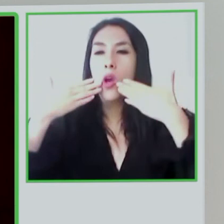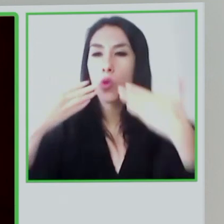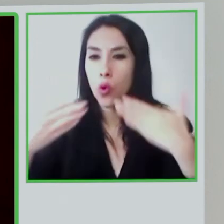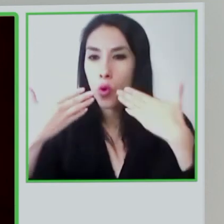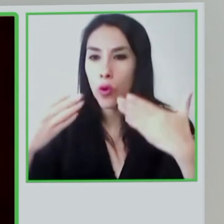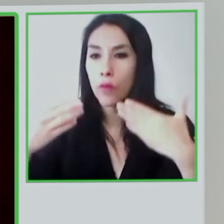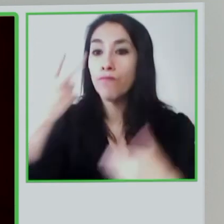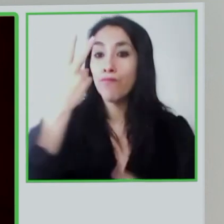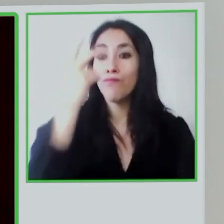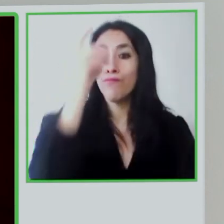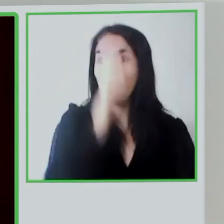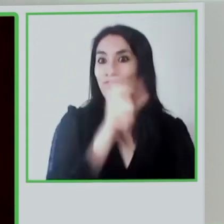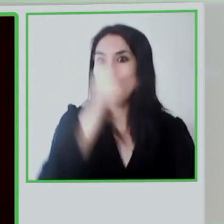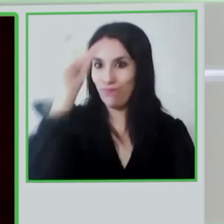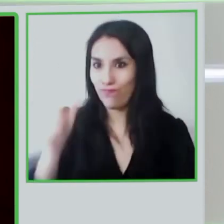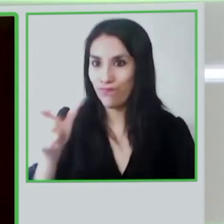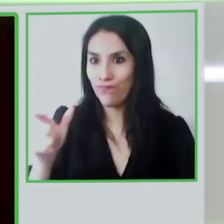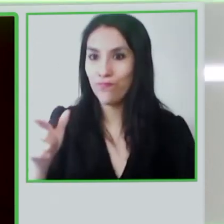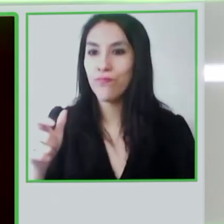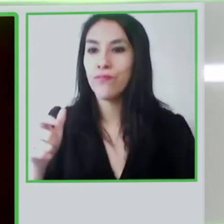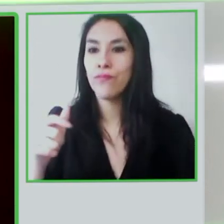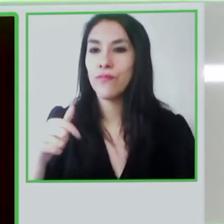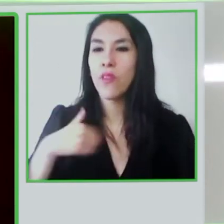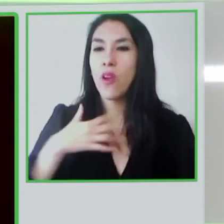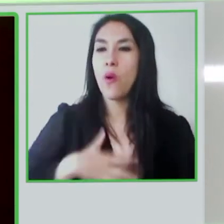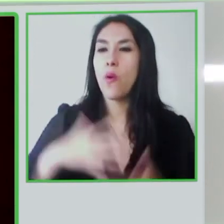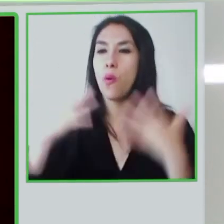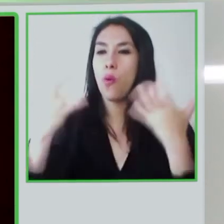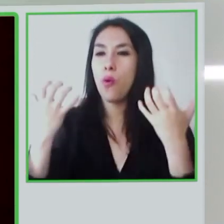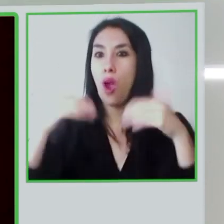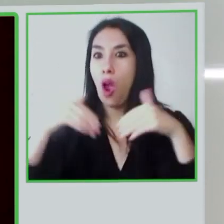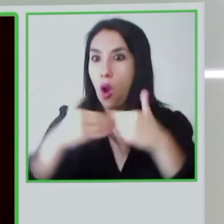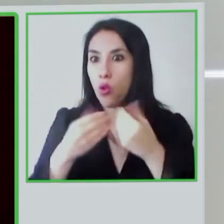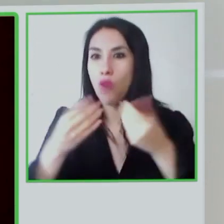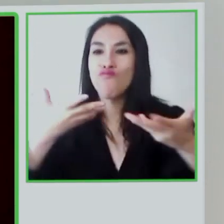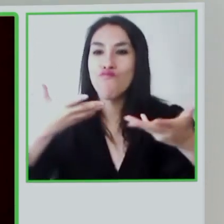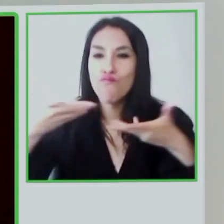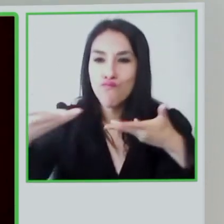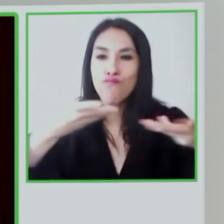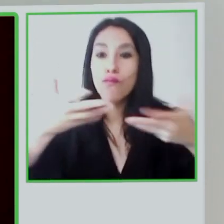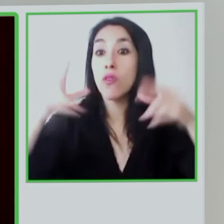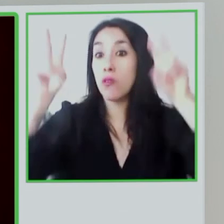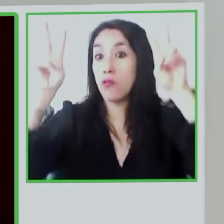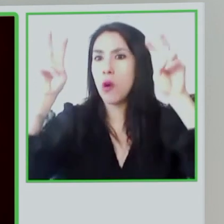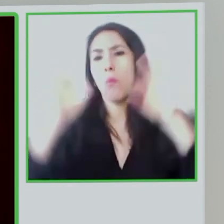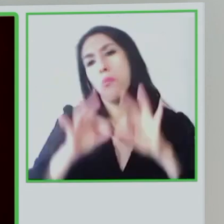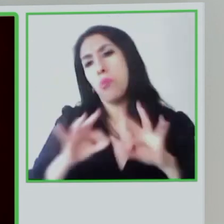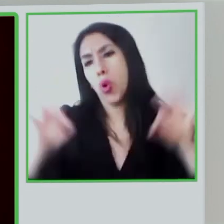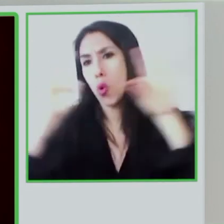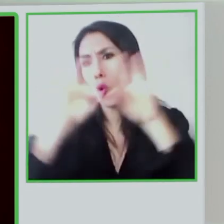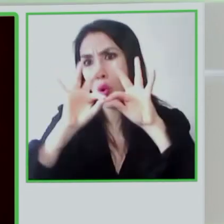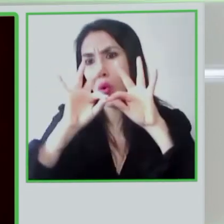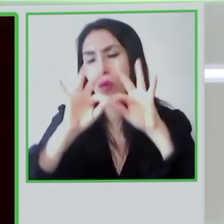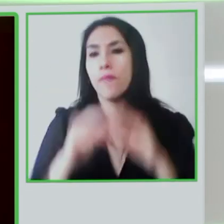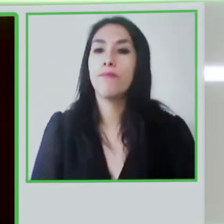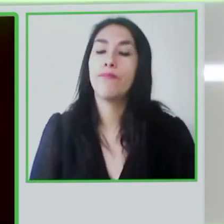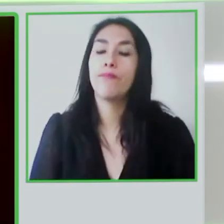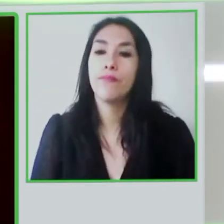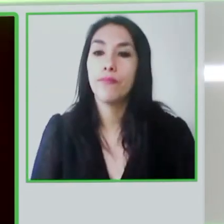Thank you very much, Carolina. It's a pleasure for me to be with you in this important event